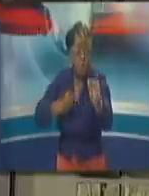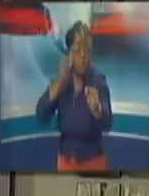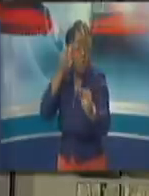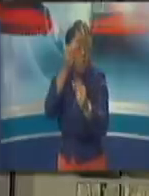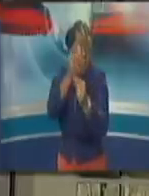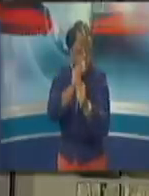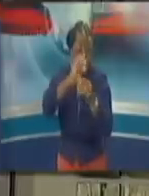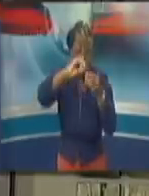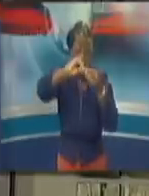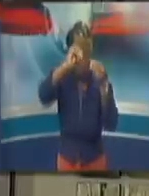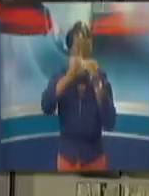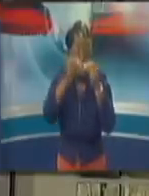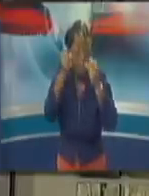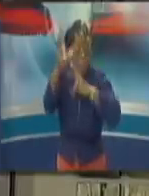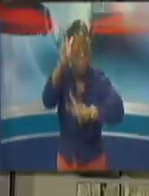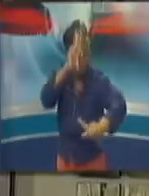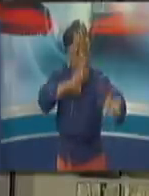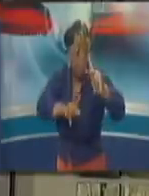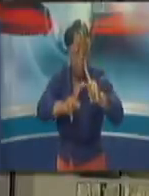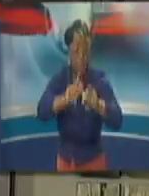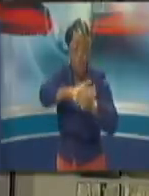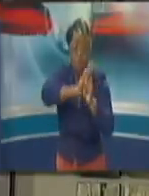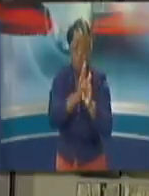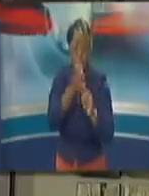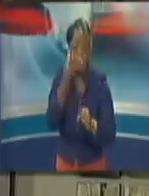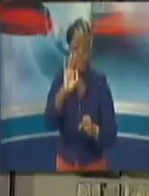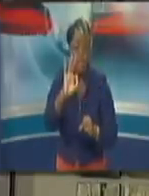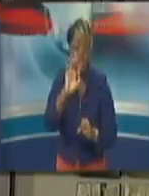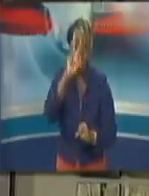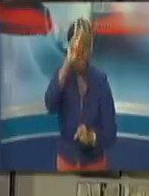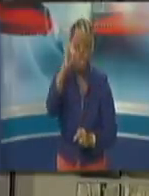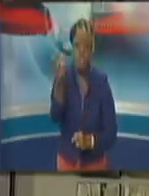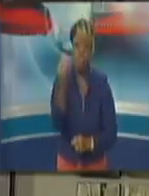for COVID-19 is